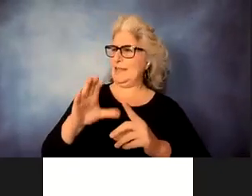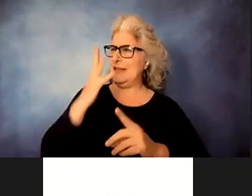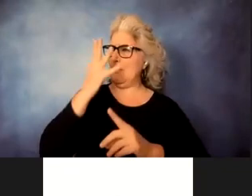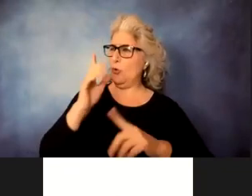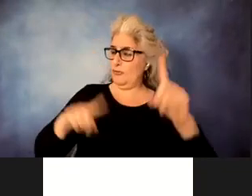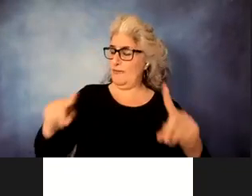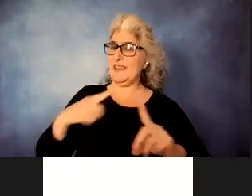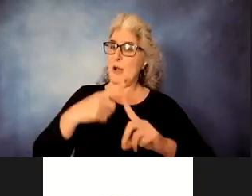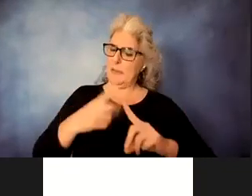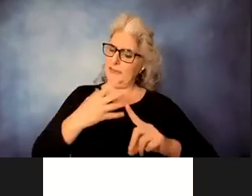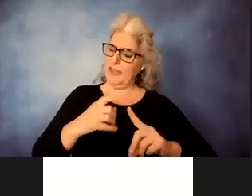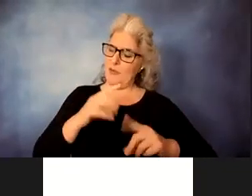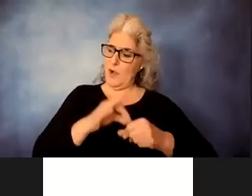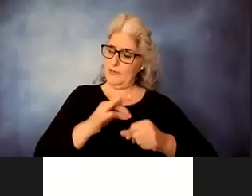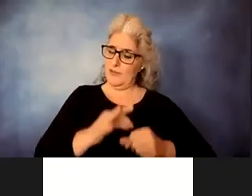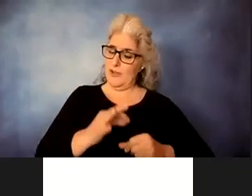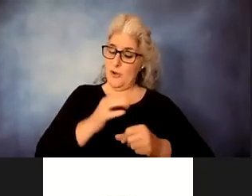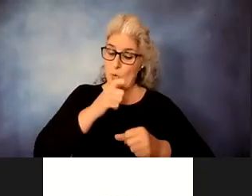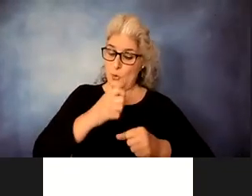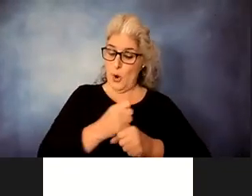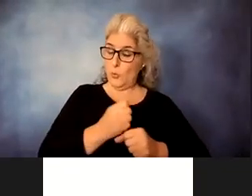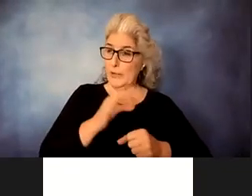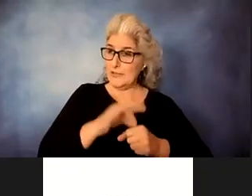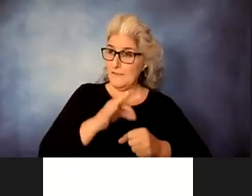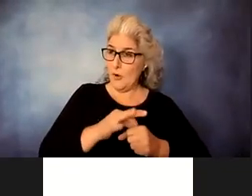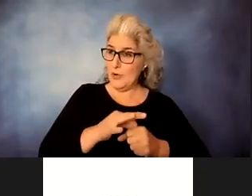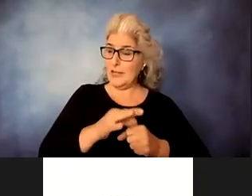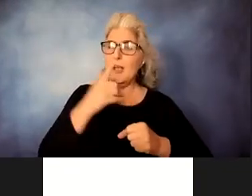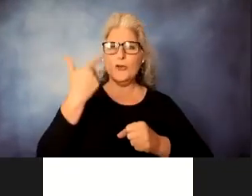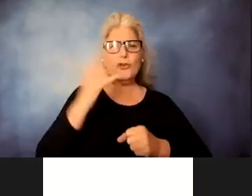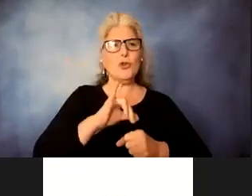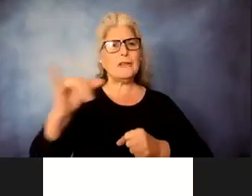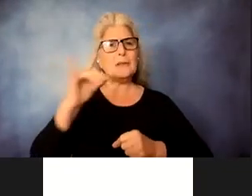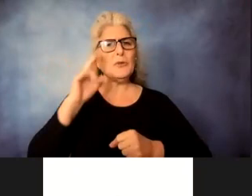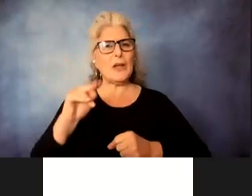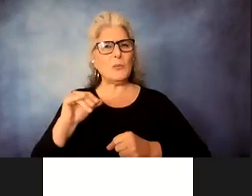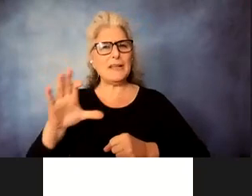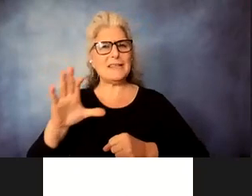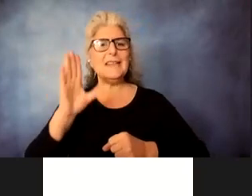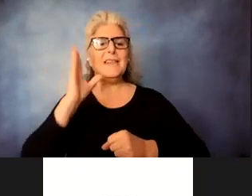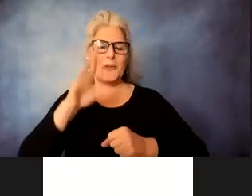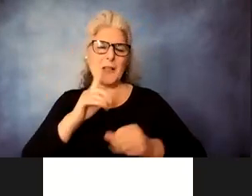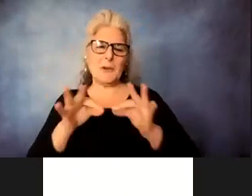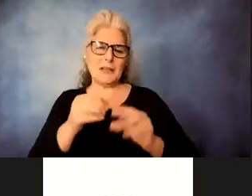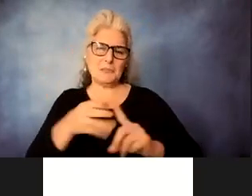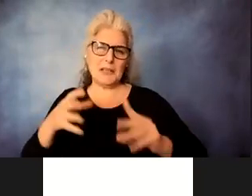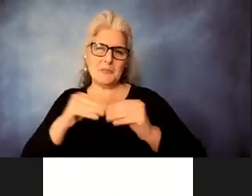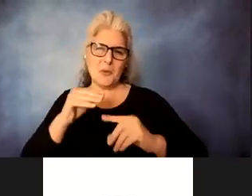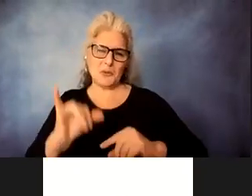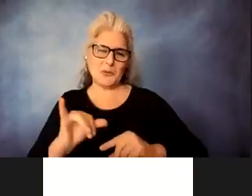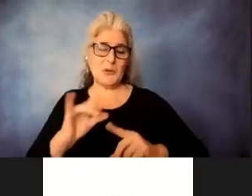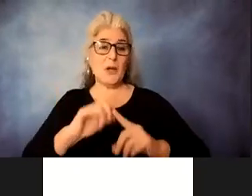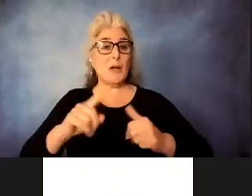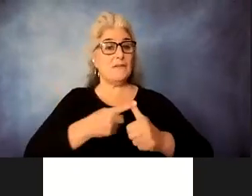just to get into a little bit more detail for kind of like the sub points for each of these sections, but you have more say in who gets